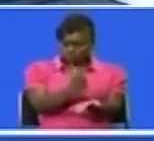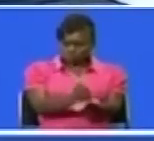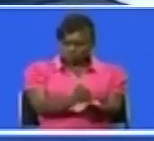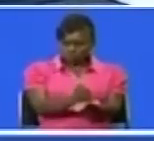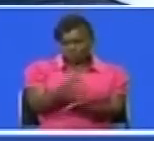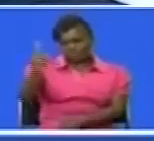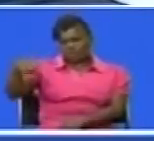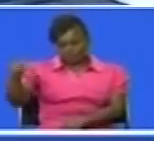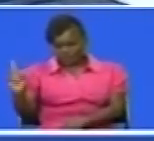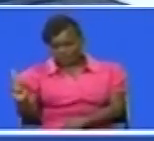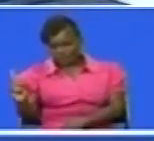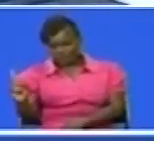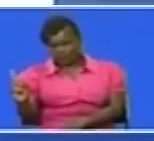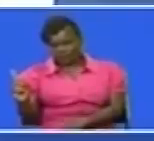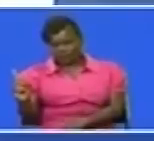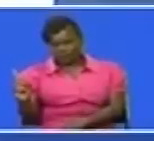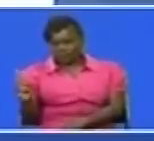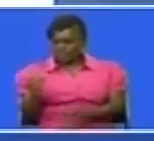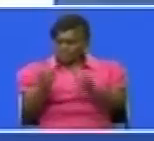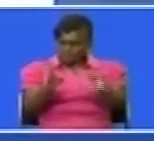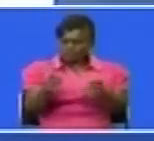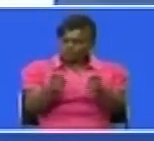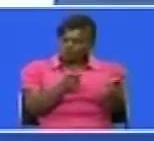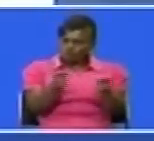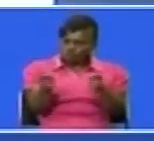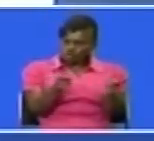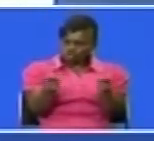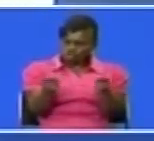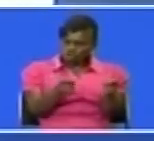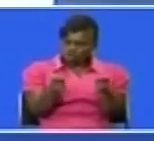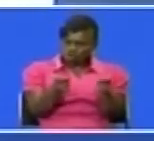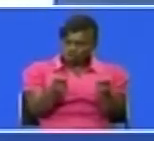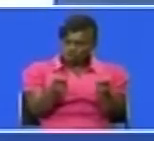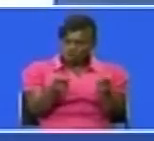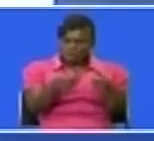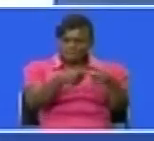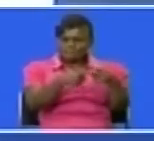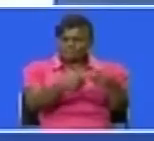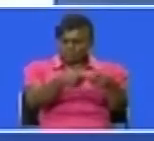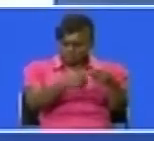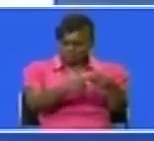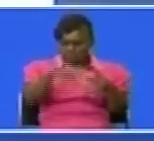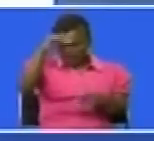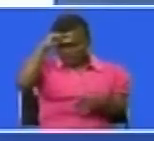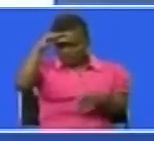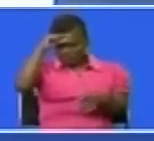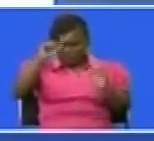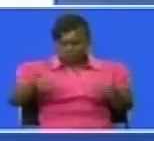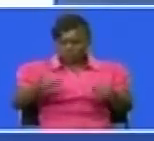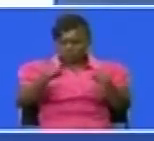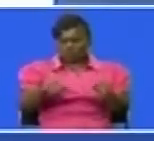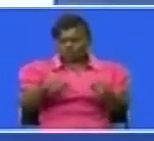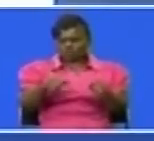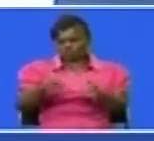it's correct that whoever controls the machinery of state is able to give his